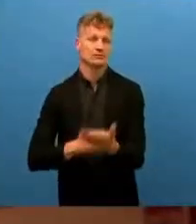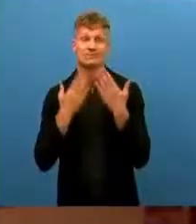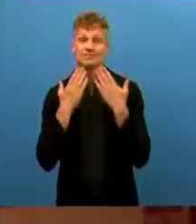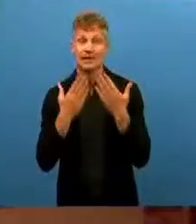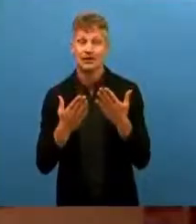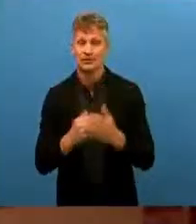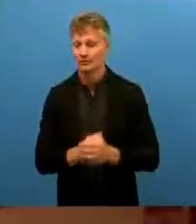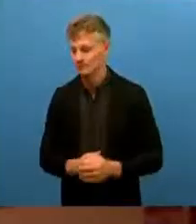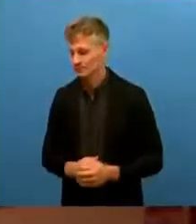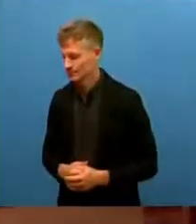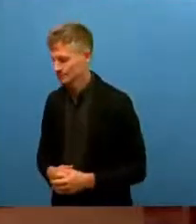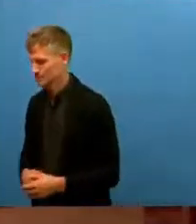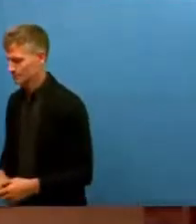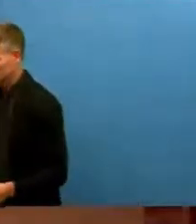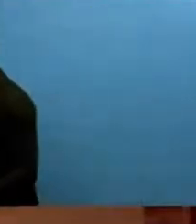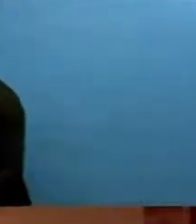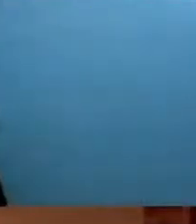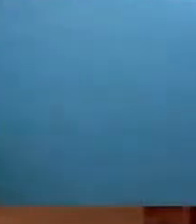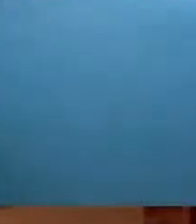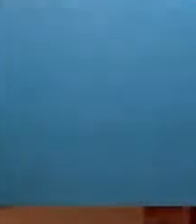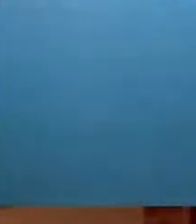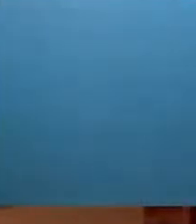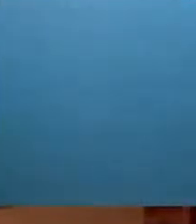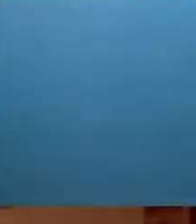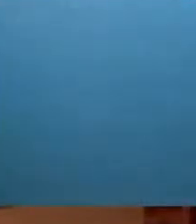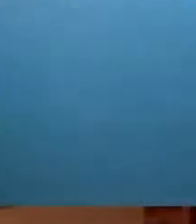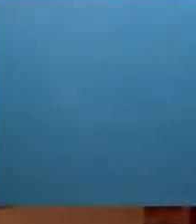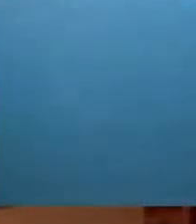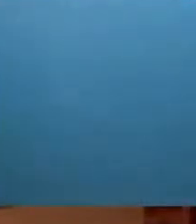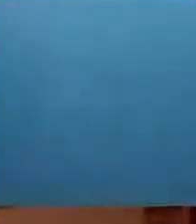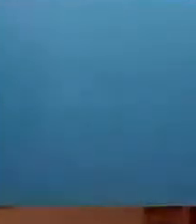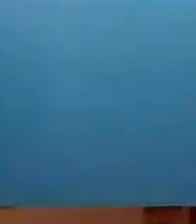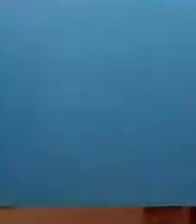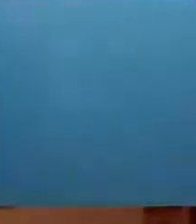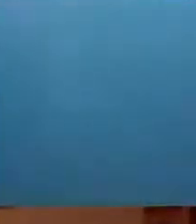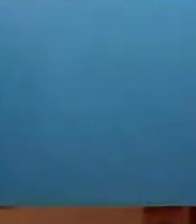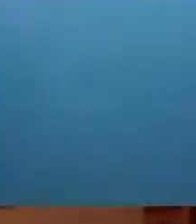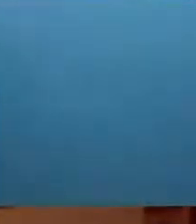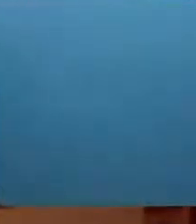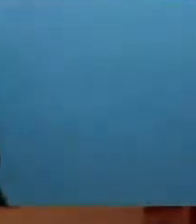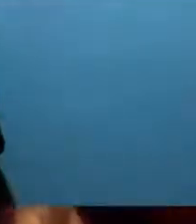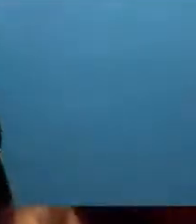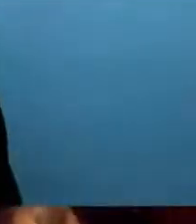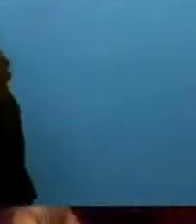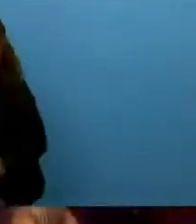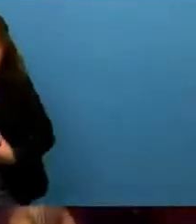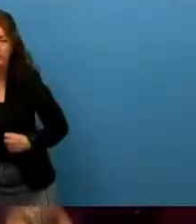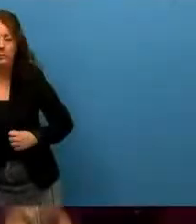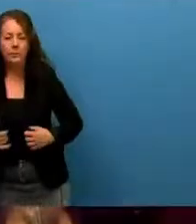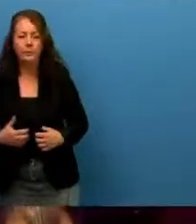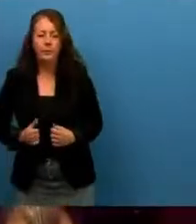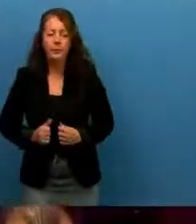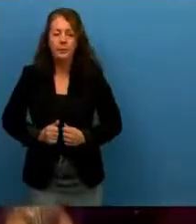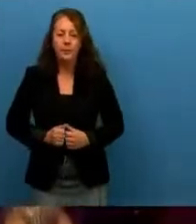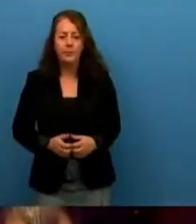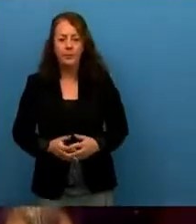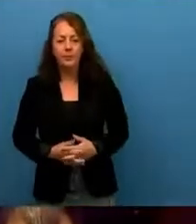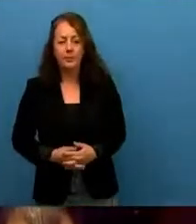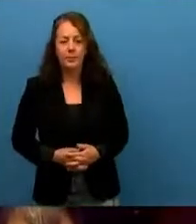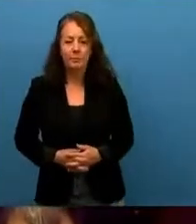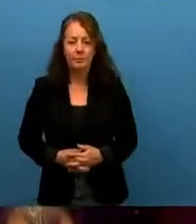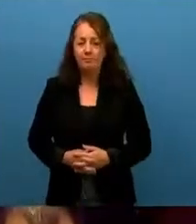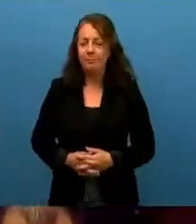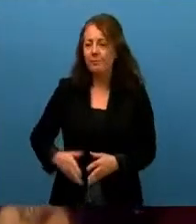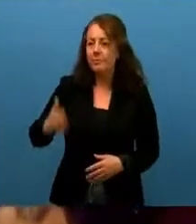Thank you for your intervention. The next speaker is Lydia Margosian, Assemblée des Arméniens. It's a